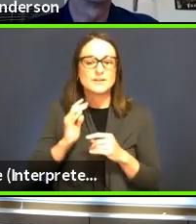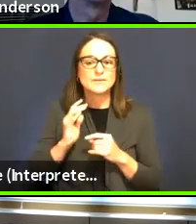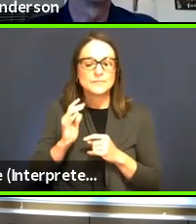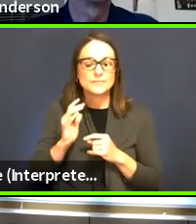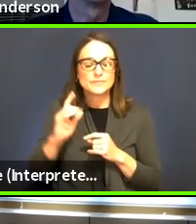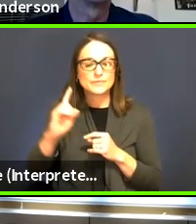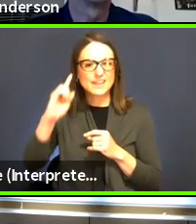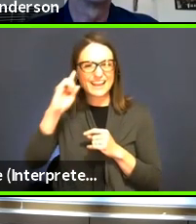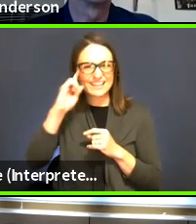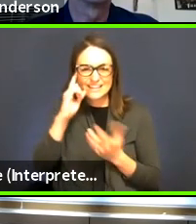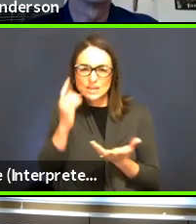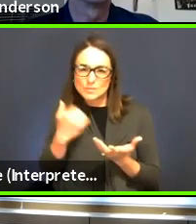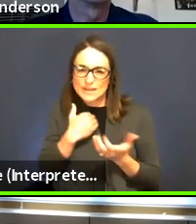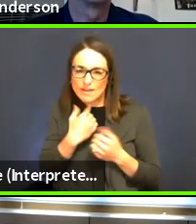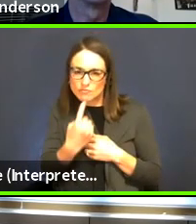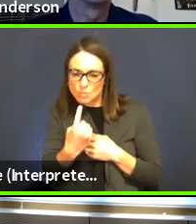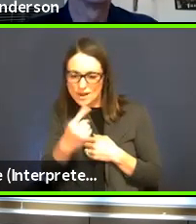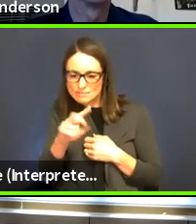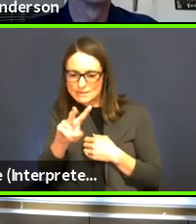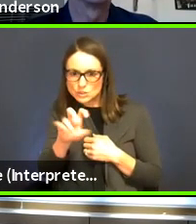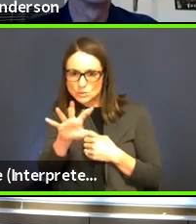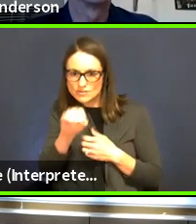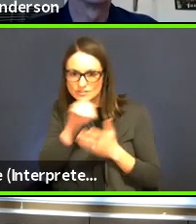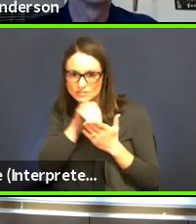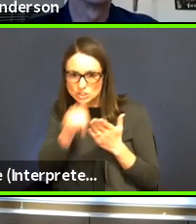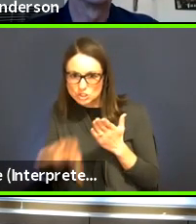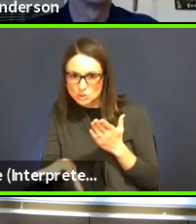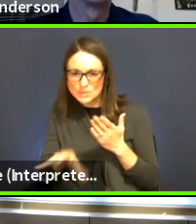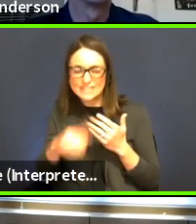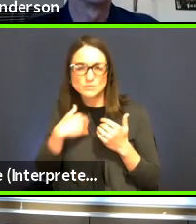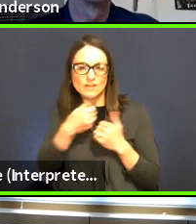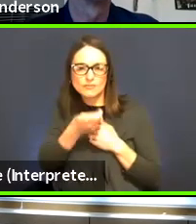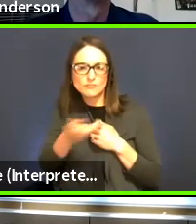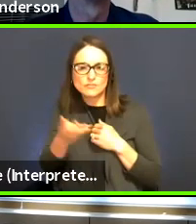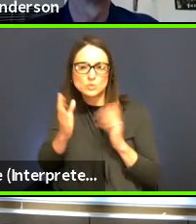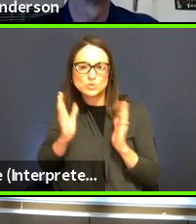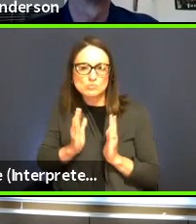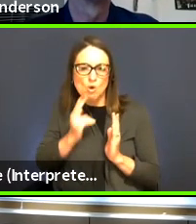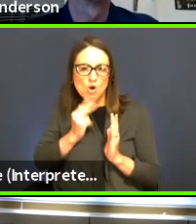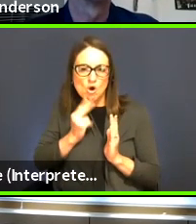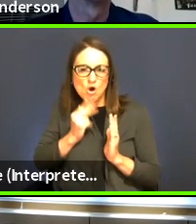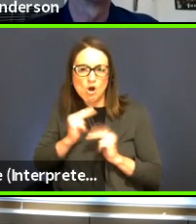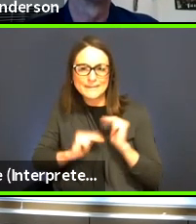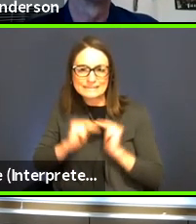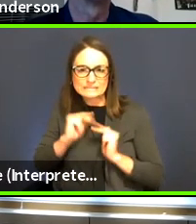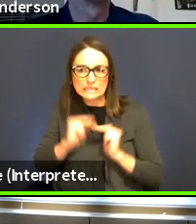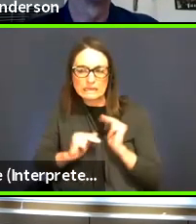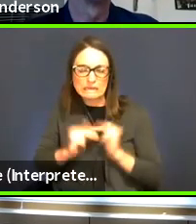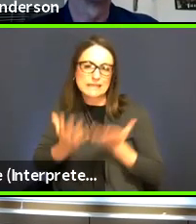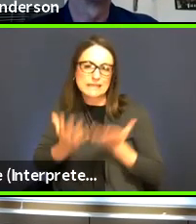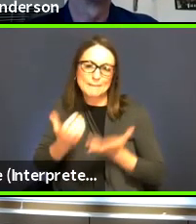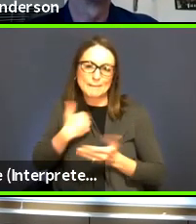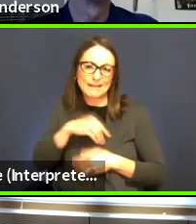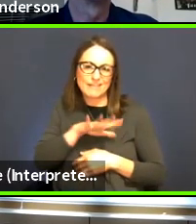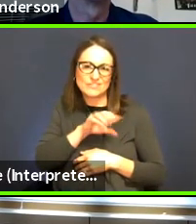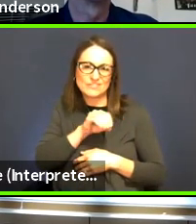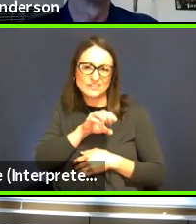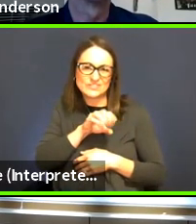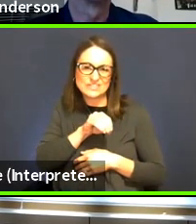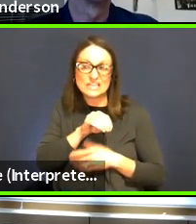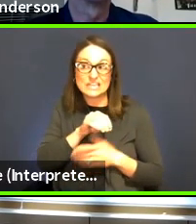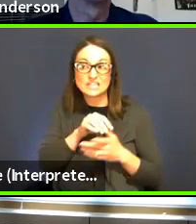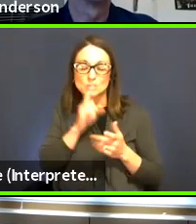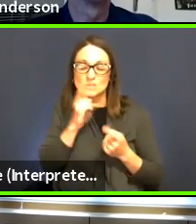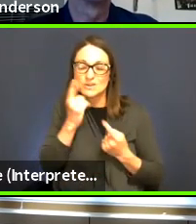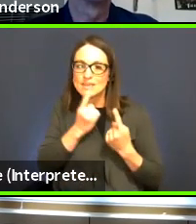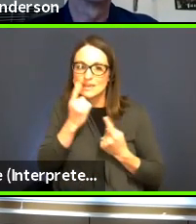maybe 250 students. We've got some small buildings that maybe house 50 or so. So we were looking at closing